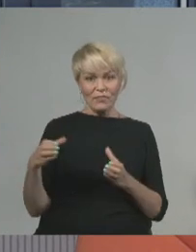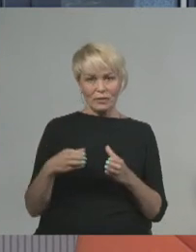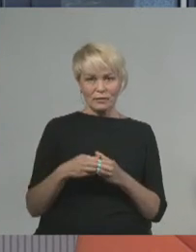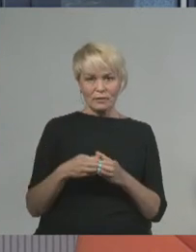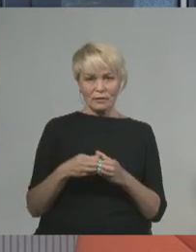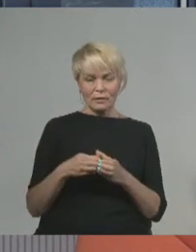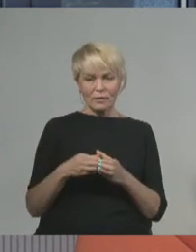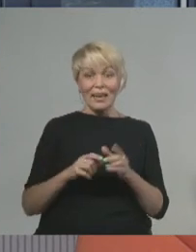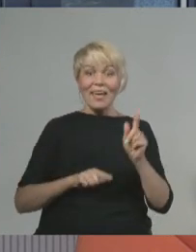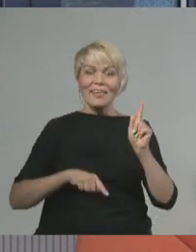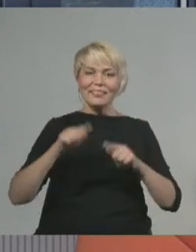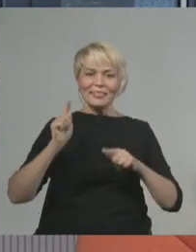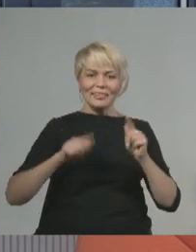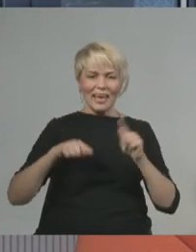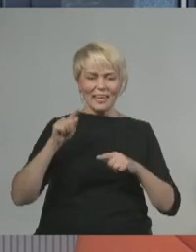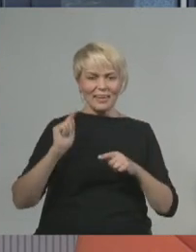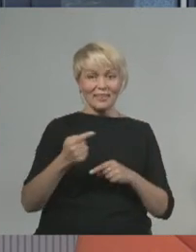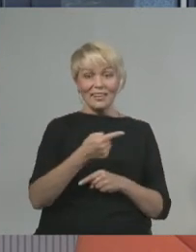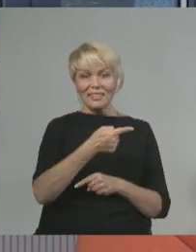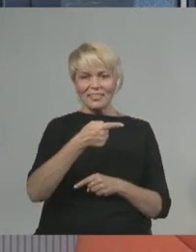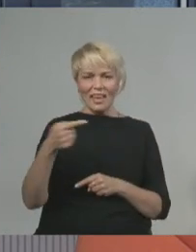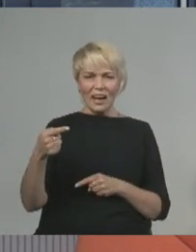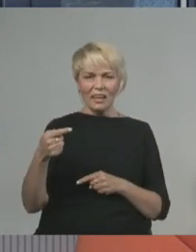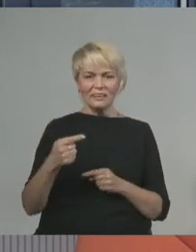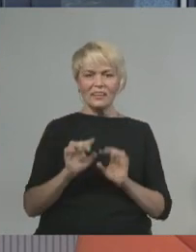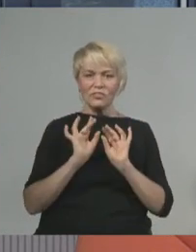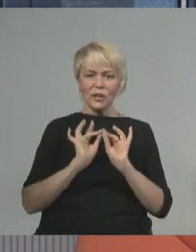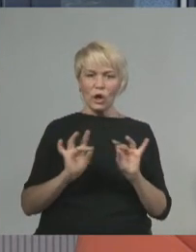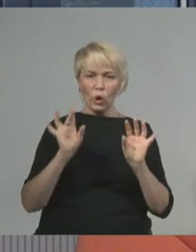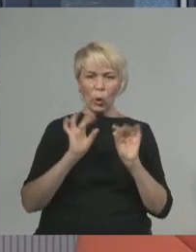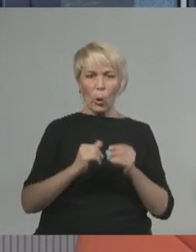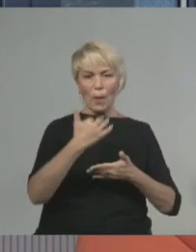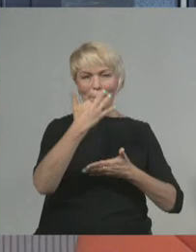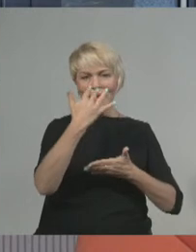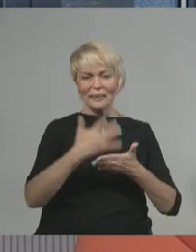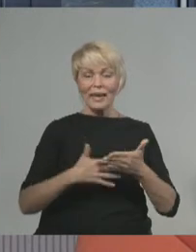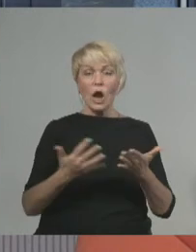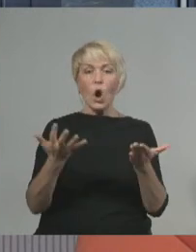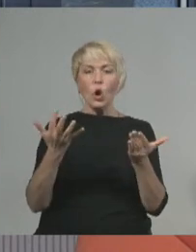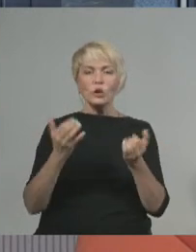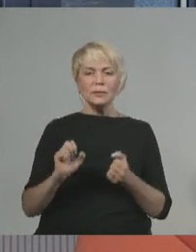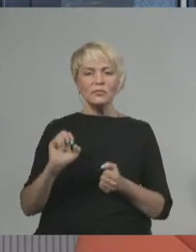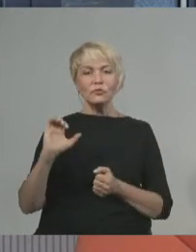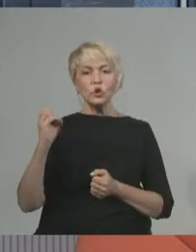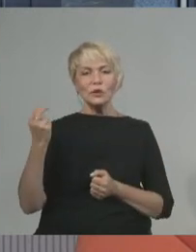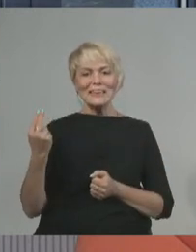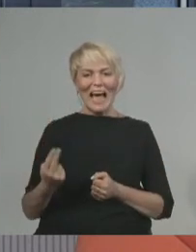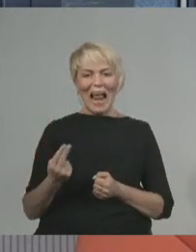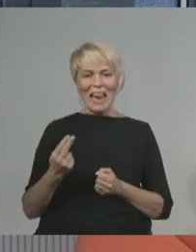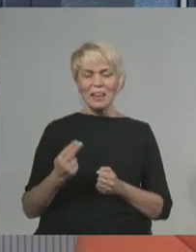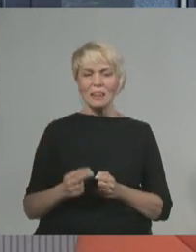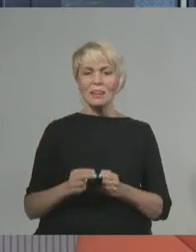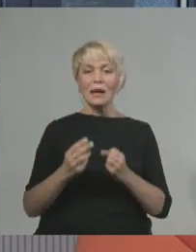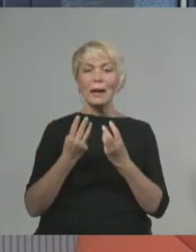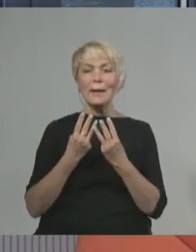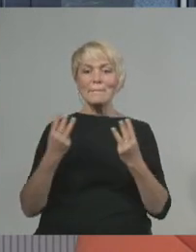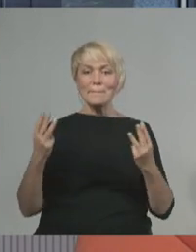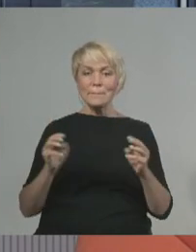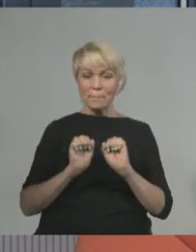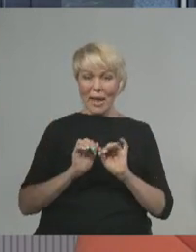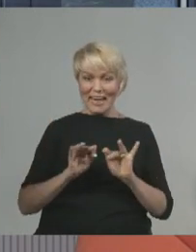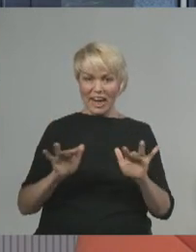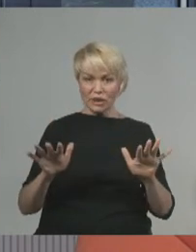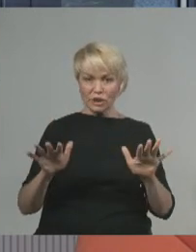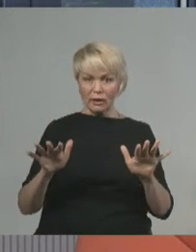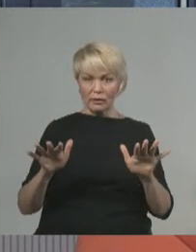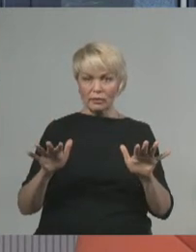feedback that that i get to put it politely is what i what i have done is is taken believe it